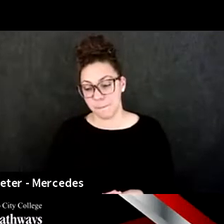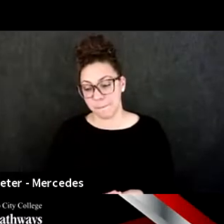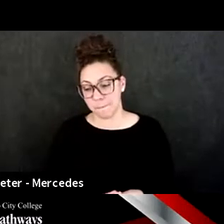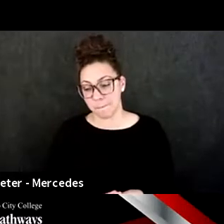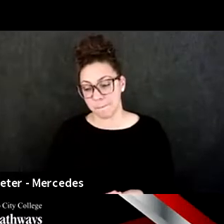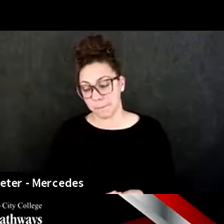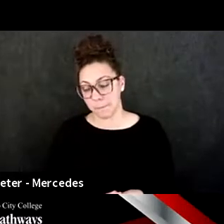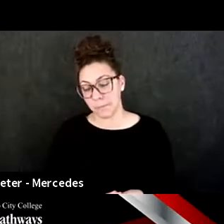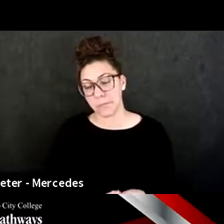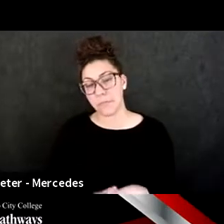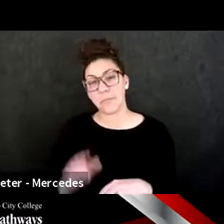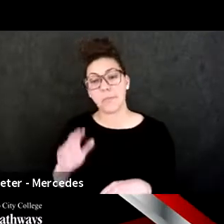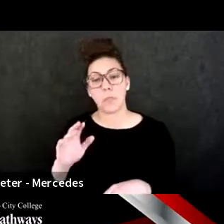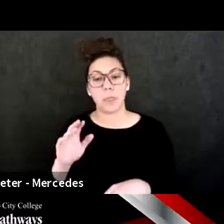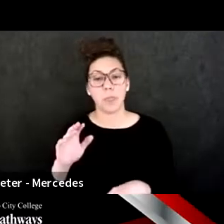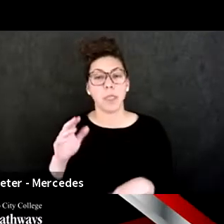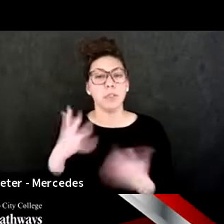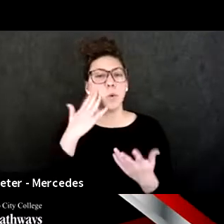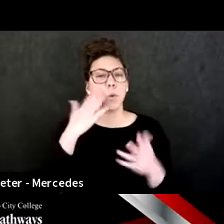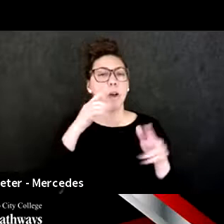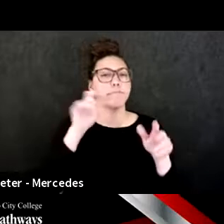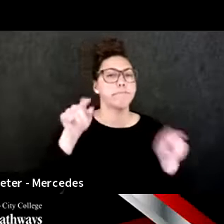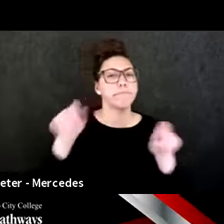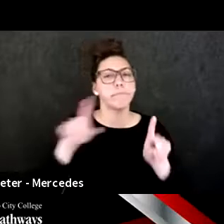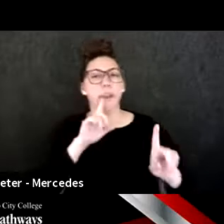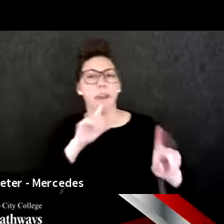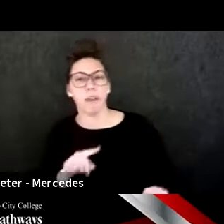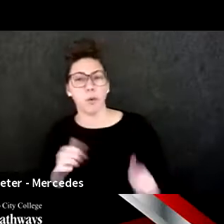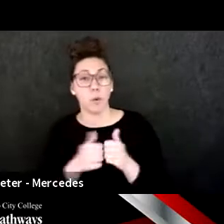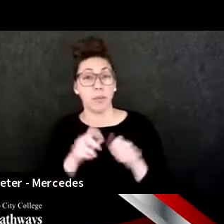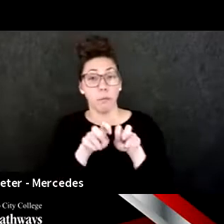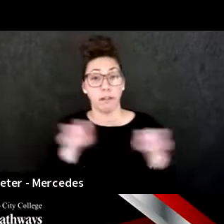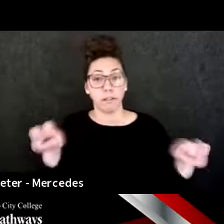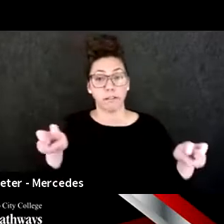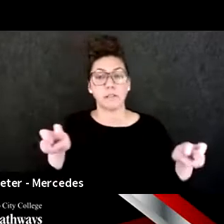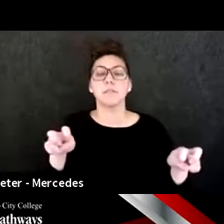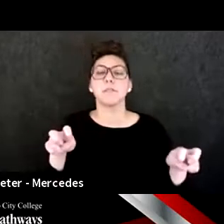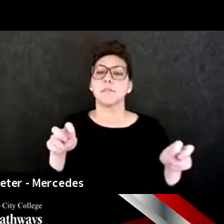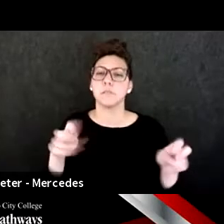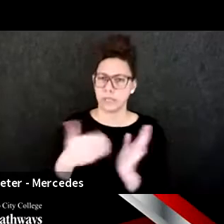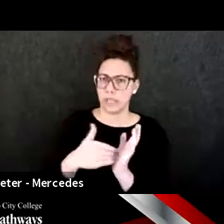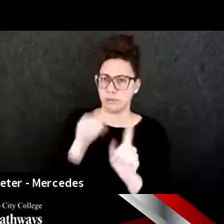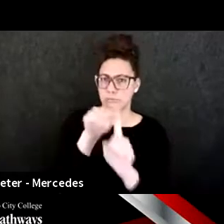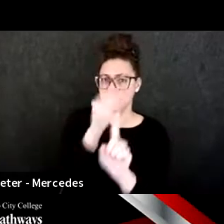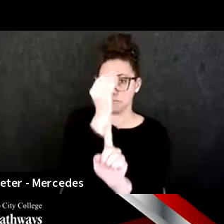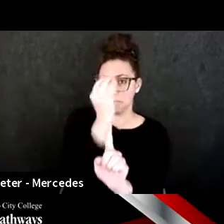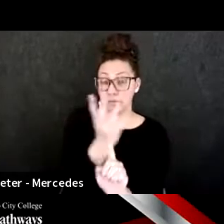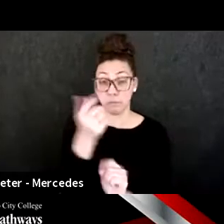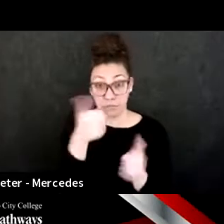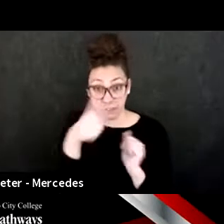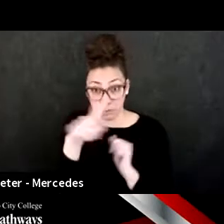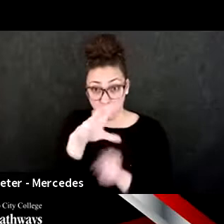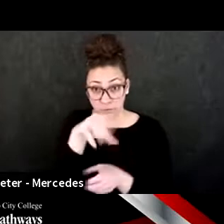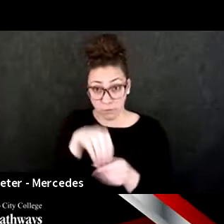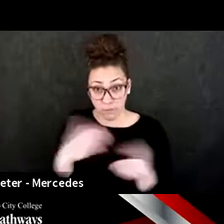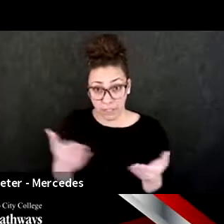As we get to our Q&A session with the panelists, again, I wanted to remind you that to our attendees that if you have any